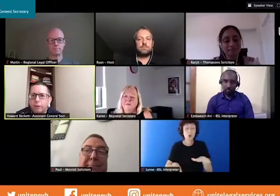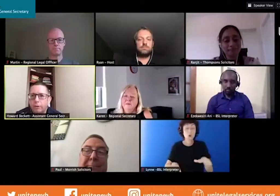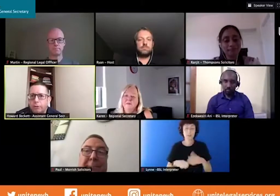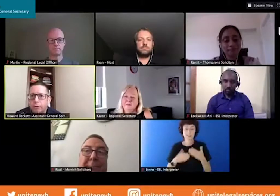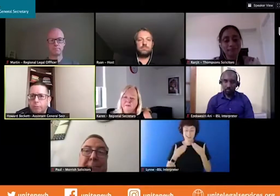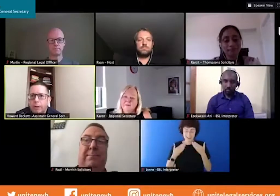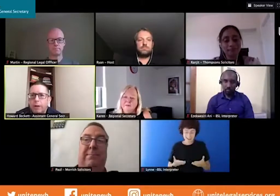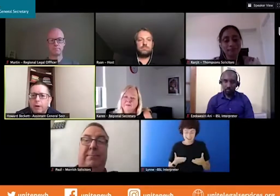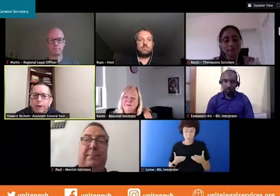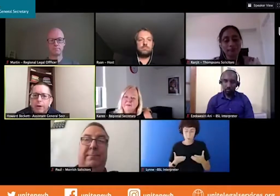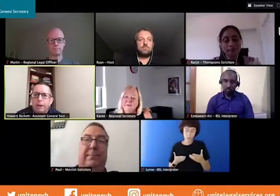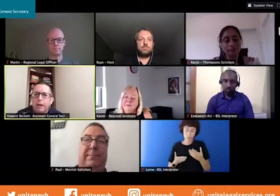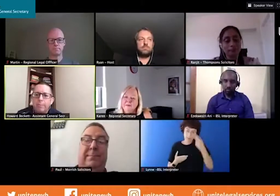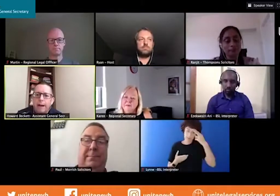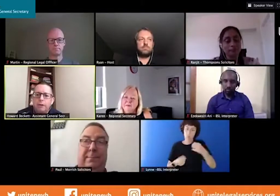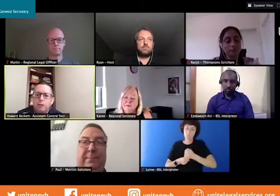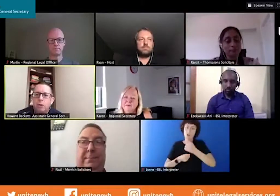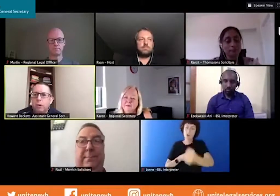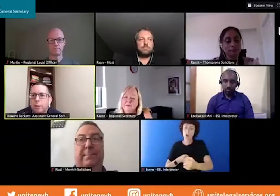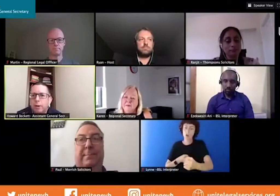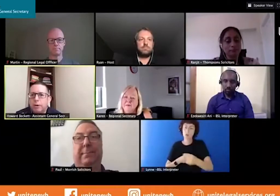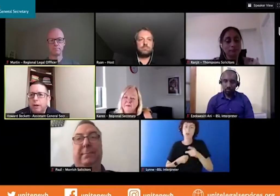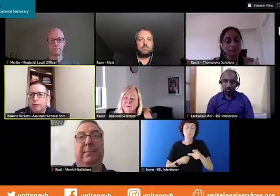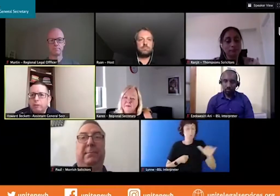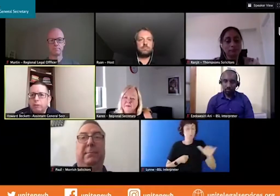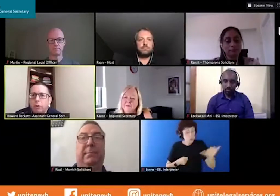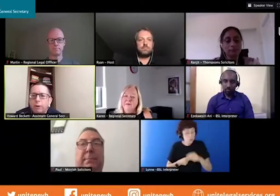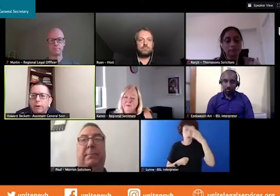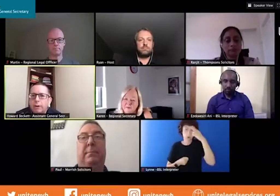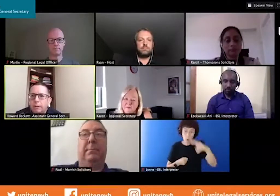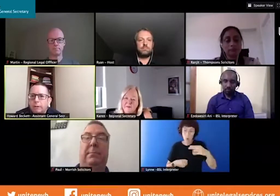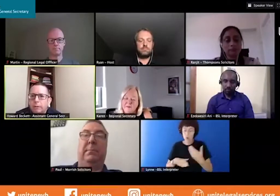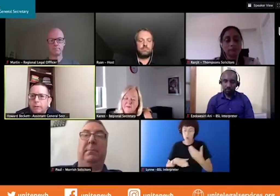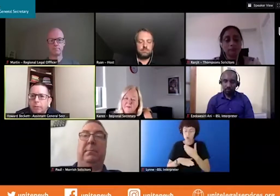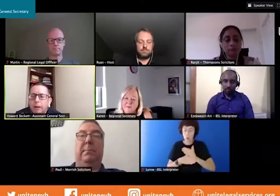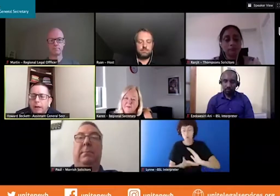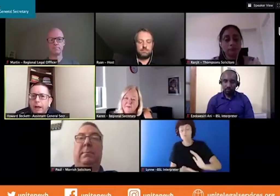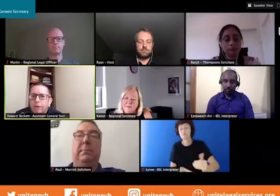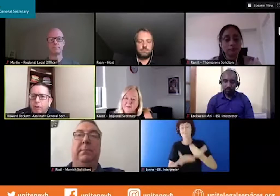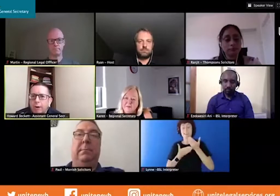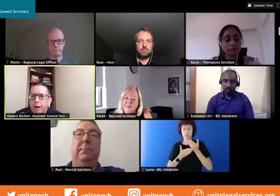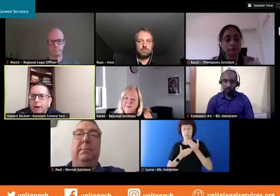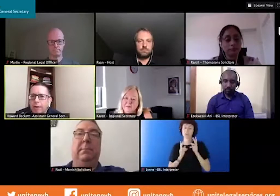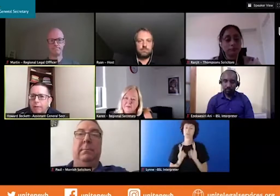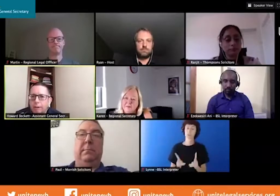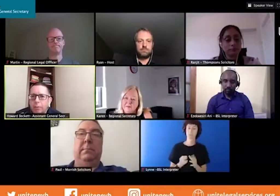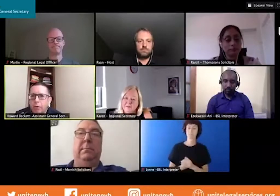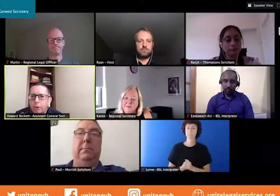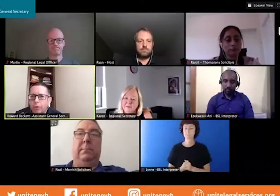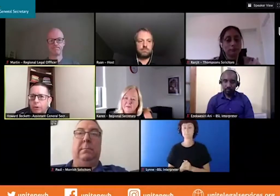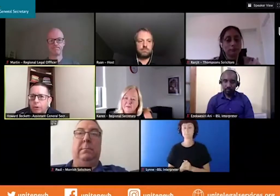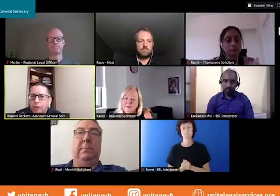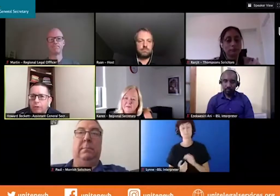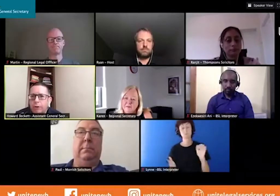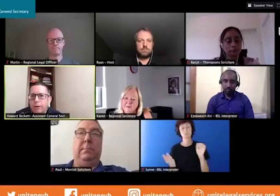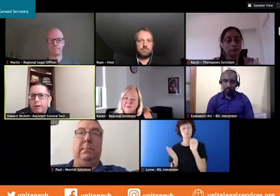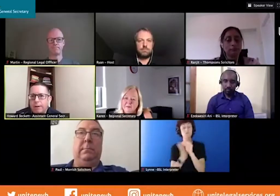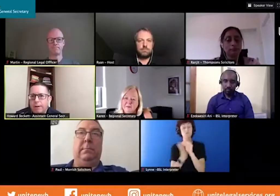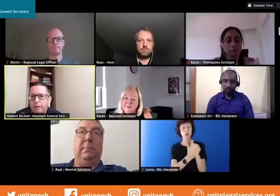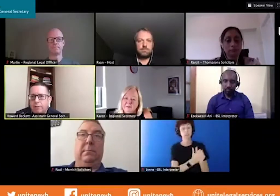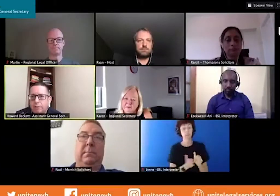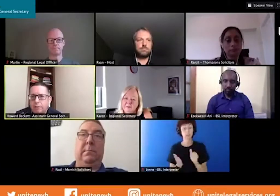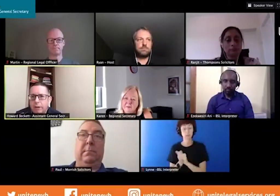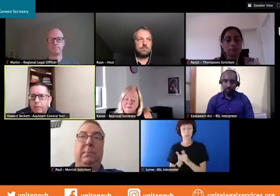need to get back to talking about it as a job retention scheme. And you're quite right. Employers who have just taken advantage of the scheme are